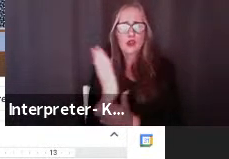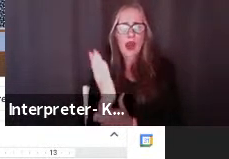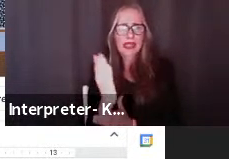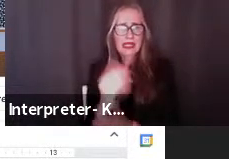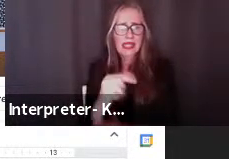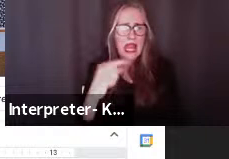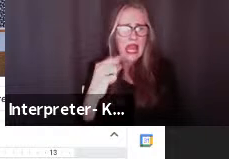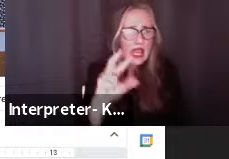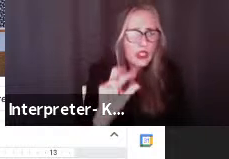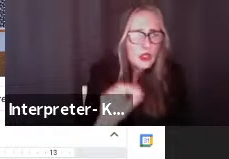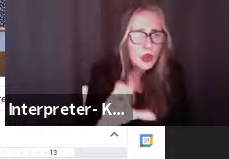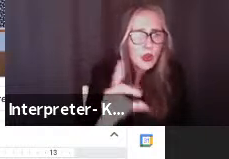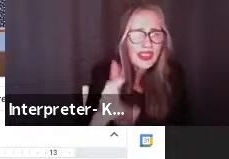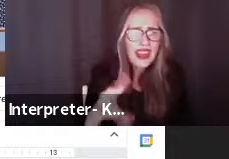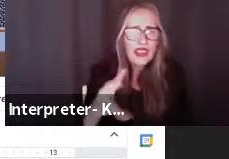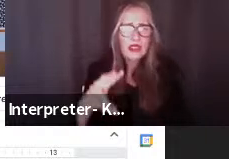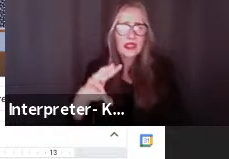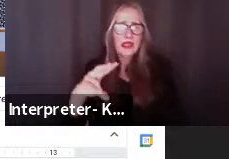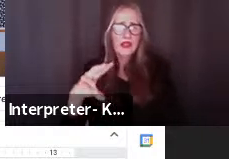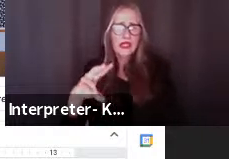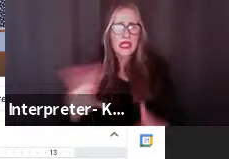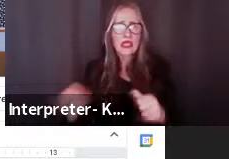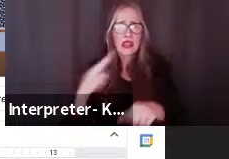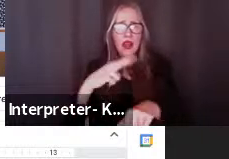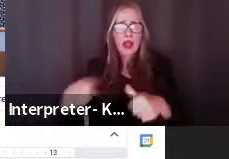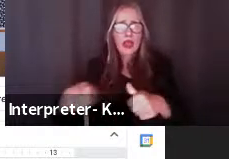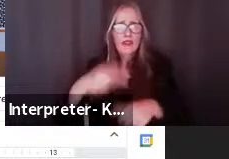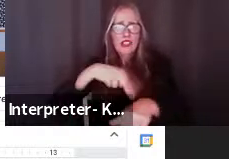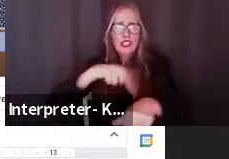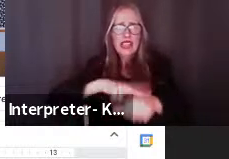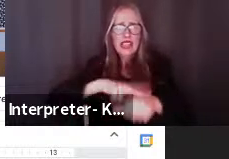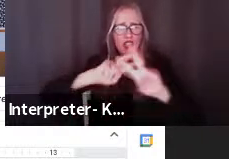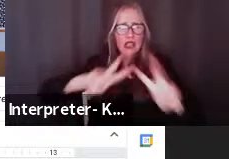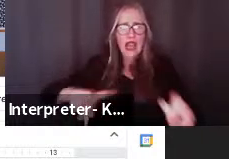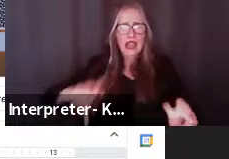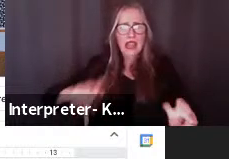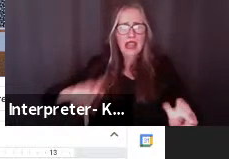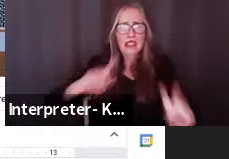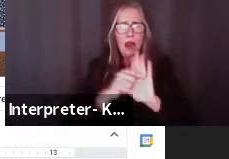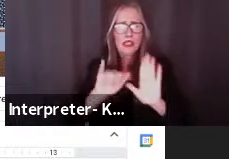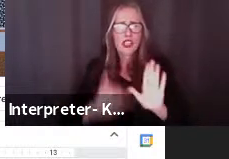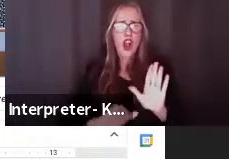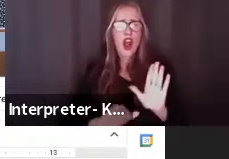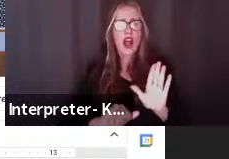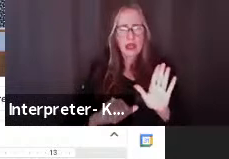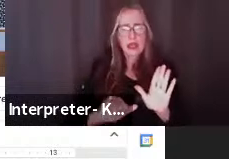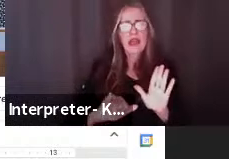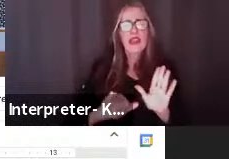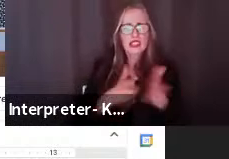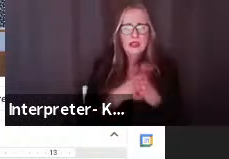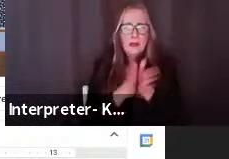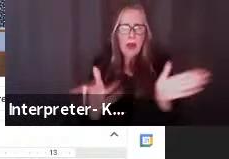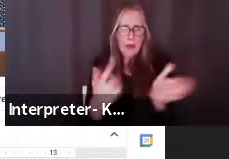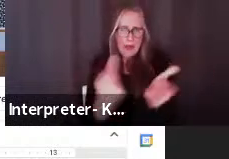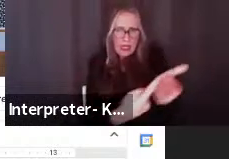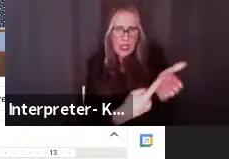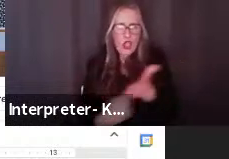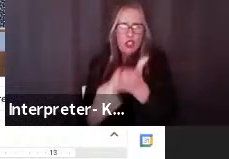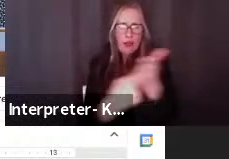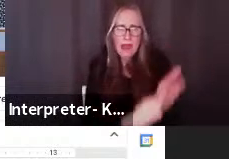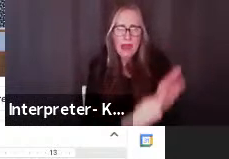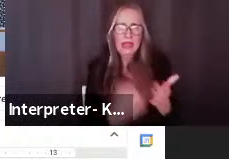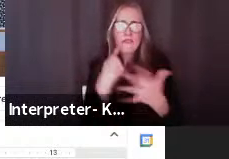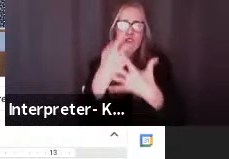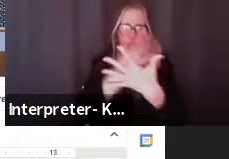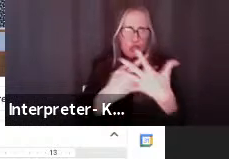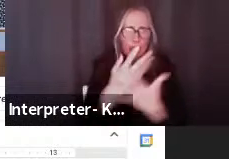is filling some holes in in the public debate and conversation about this um but we still